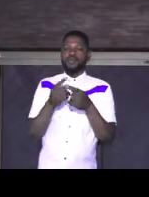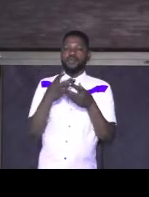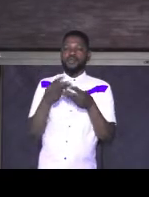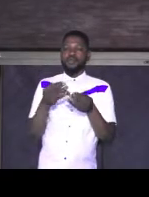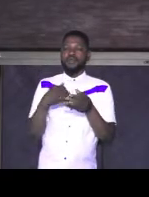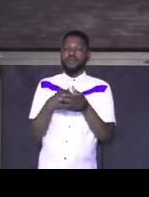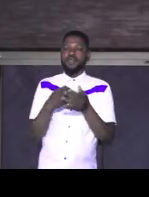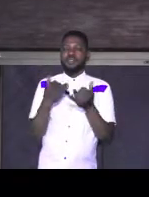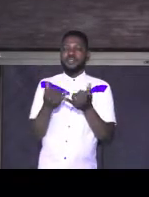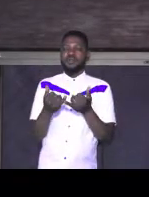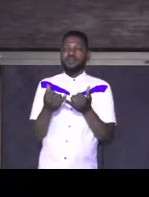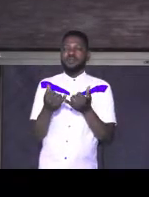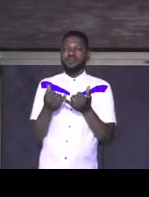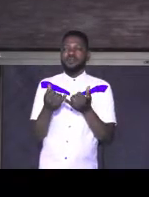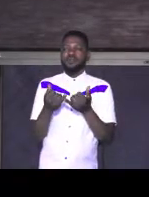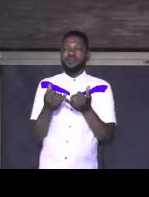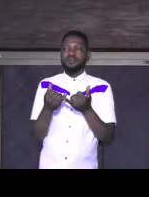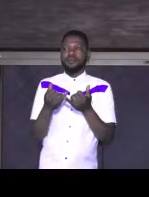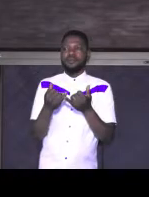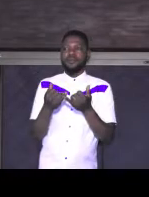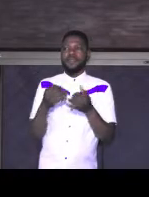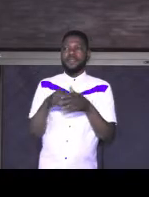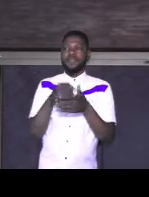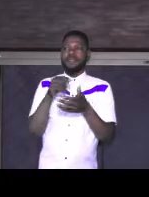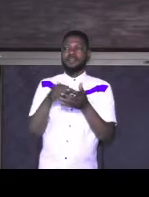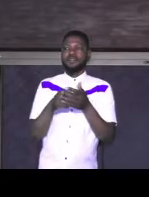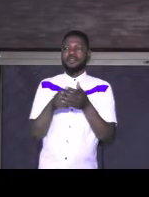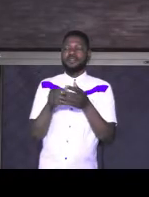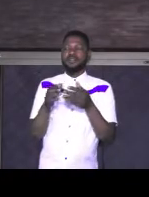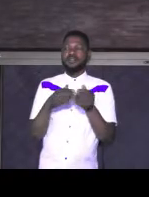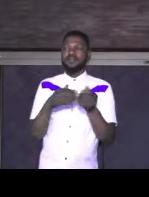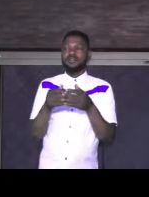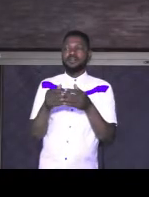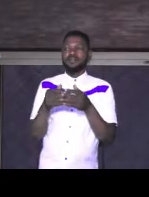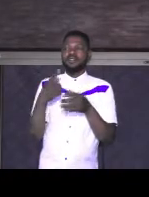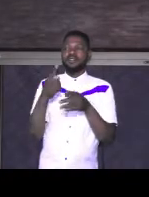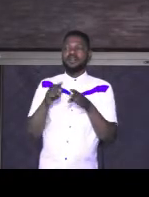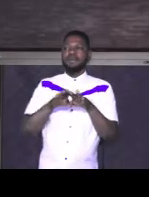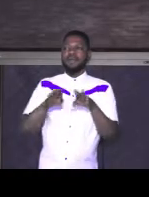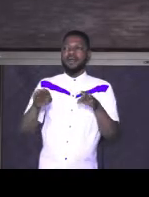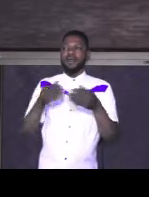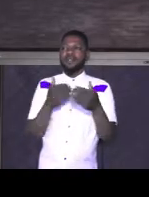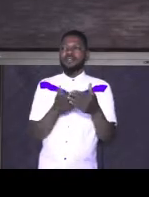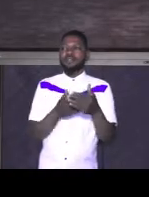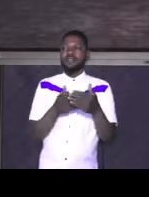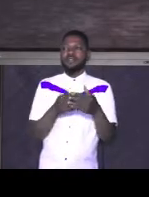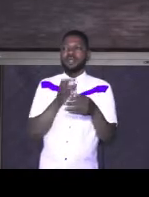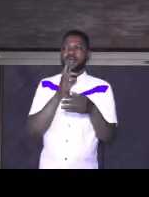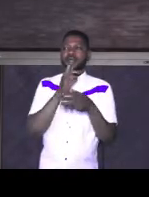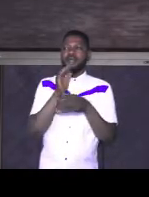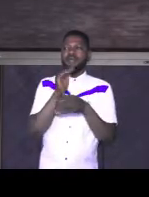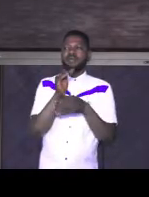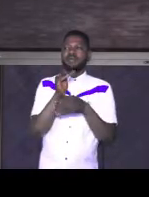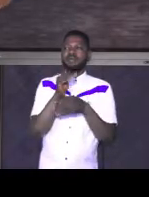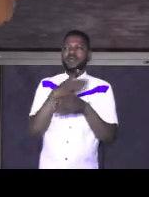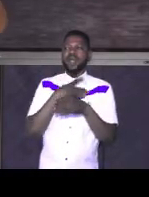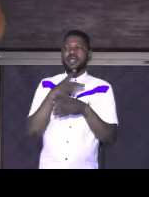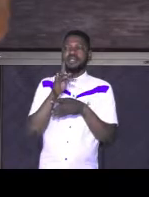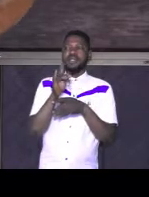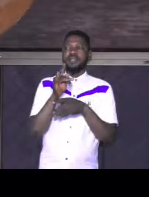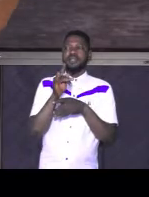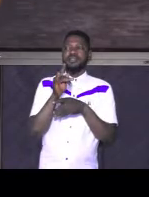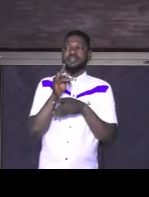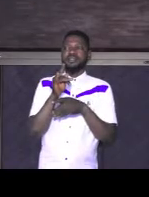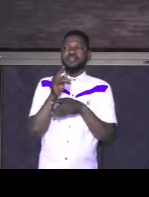it now. So in this case, the parallel sides are 15